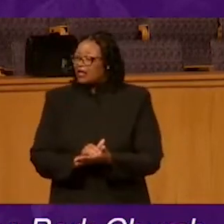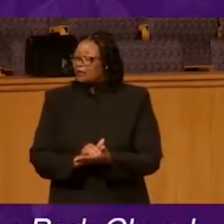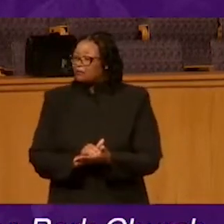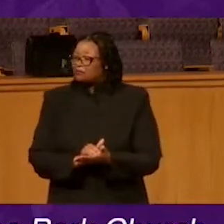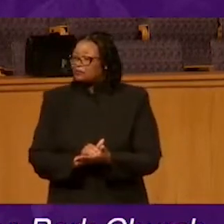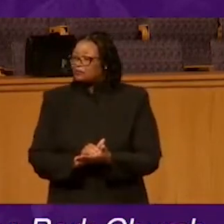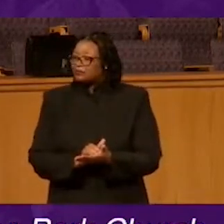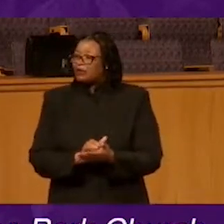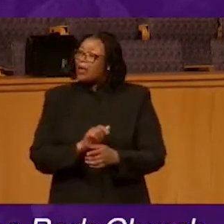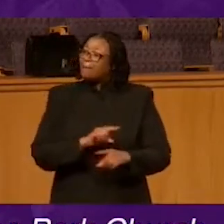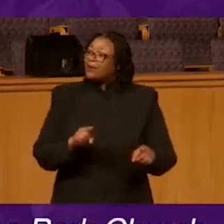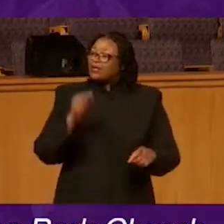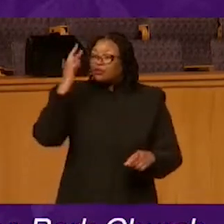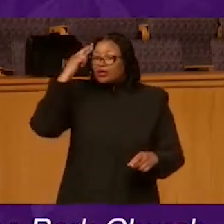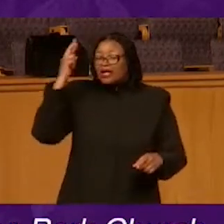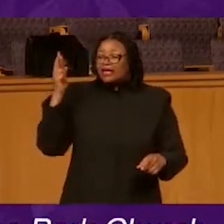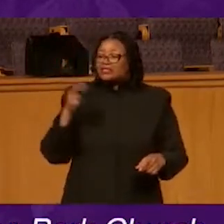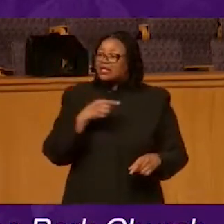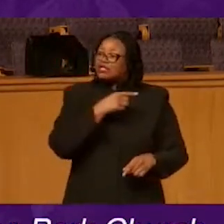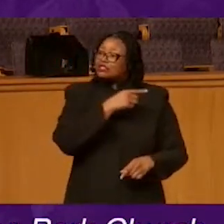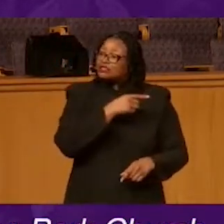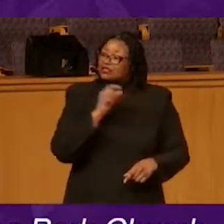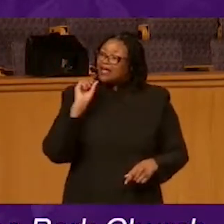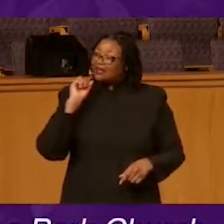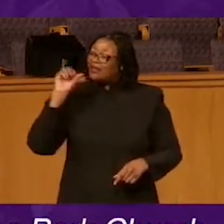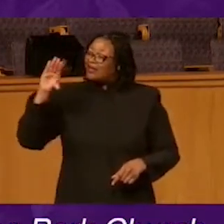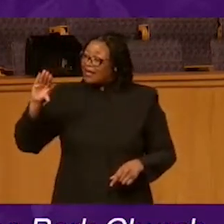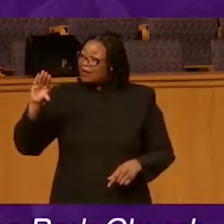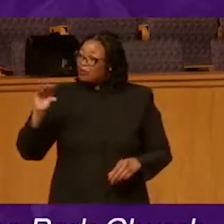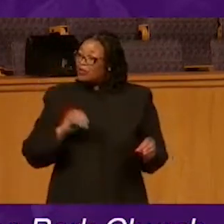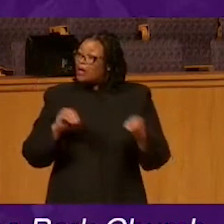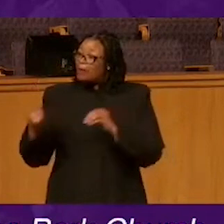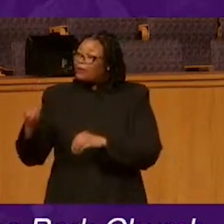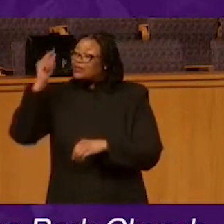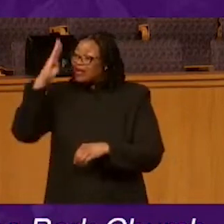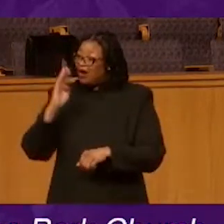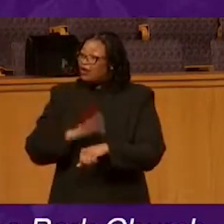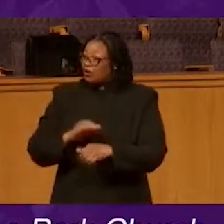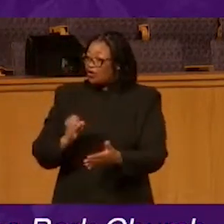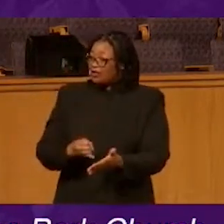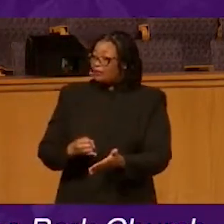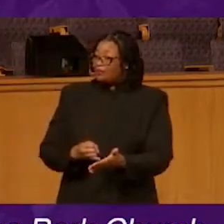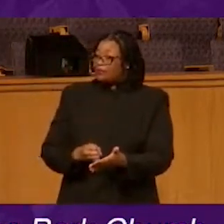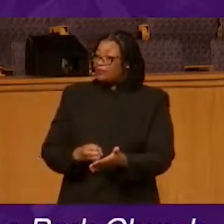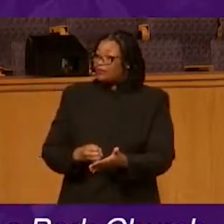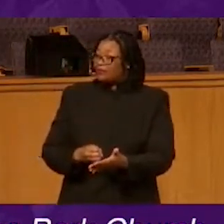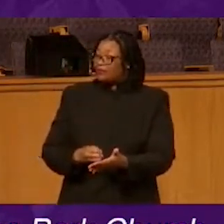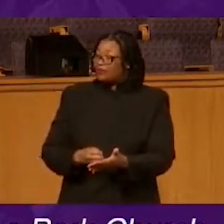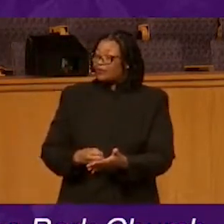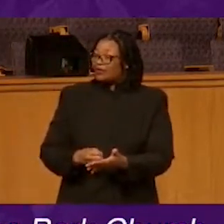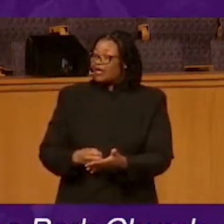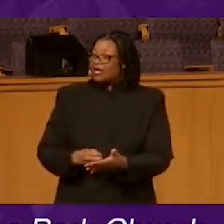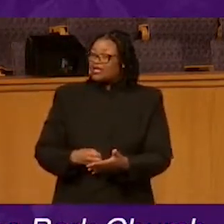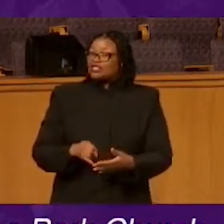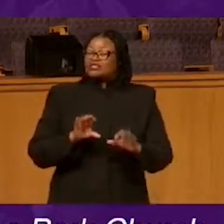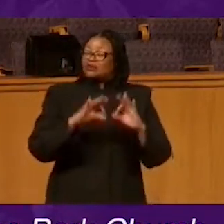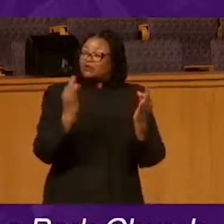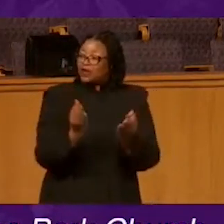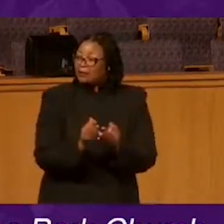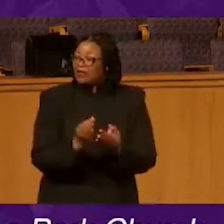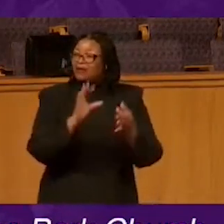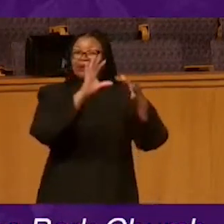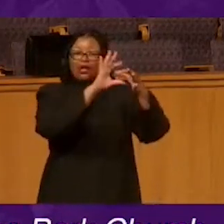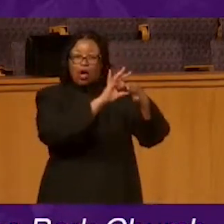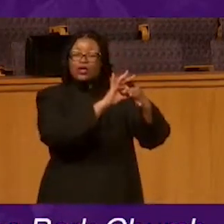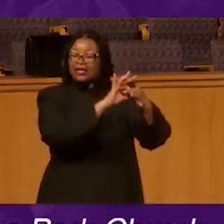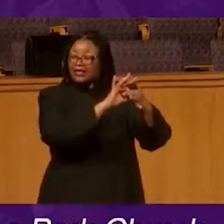But I'm coming to realize she put God on it. I can't argue with that. I got to be the family of belonging.